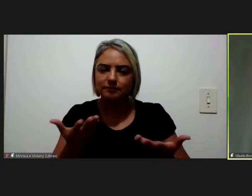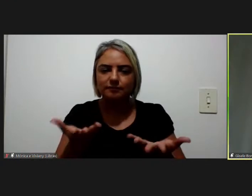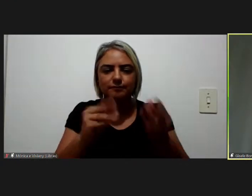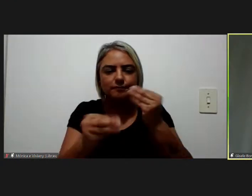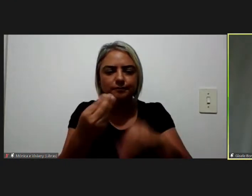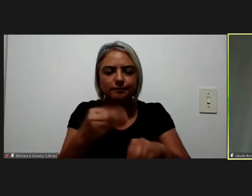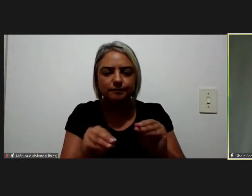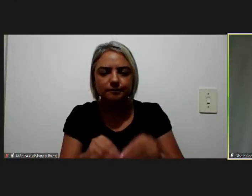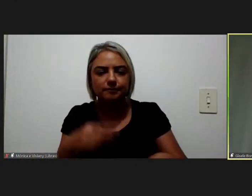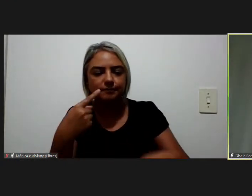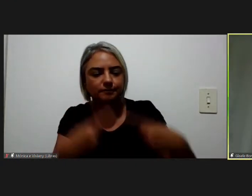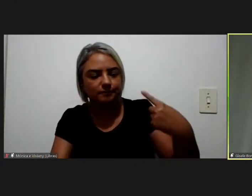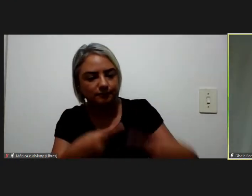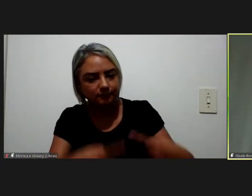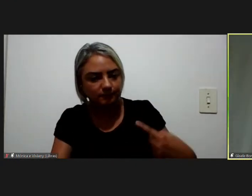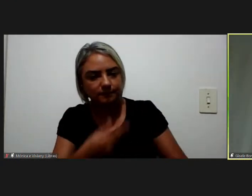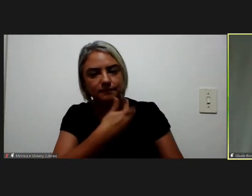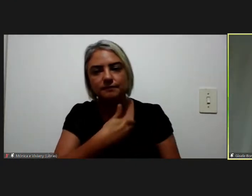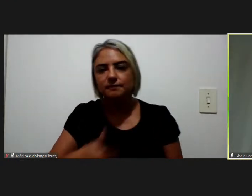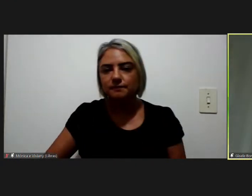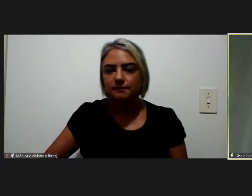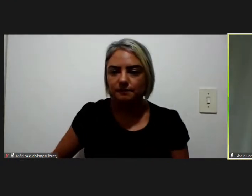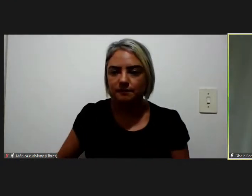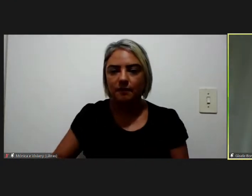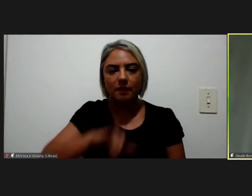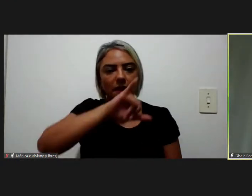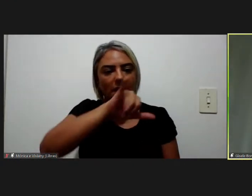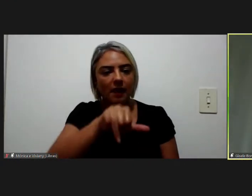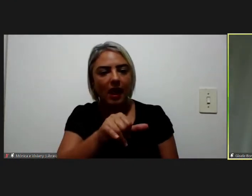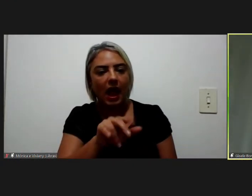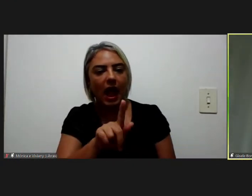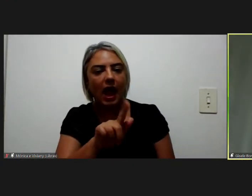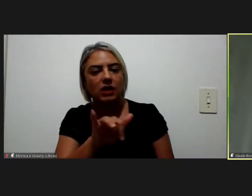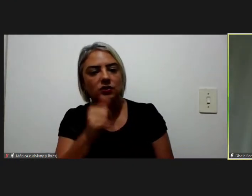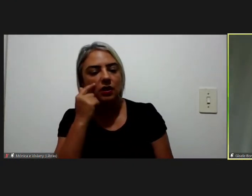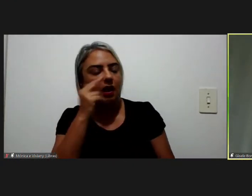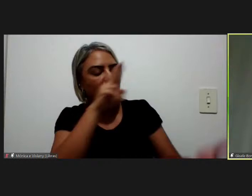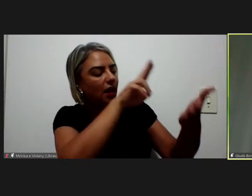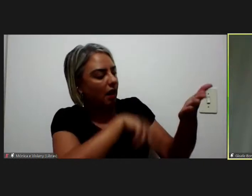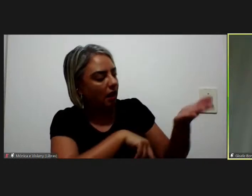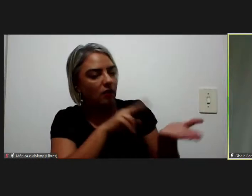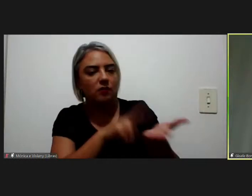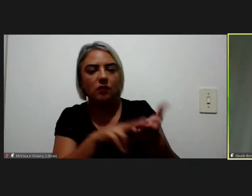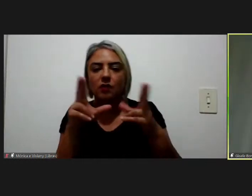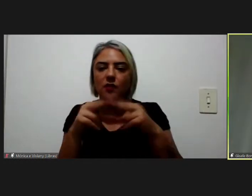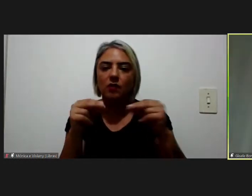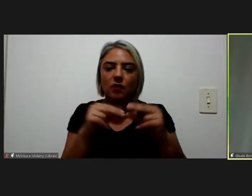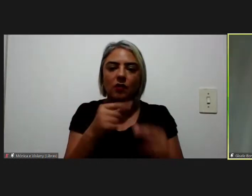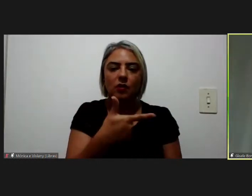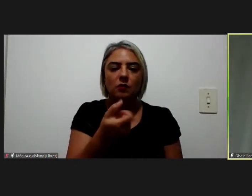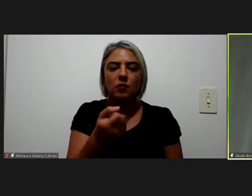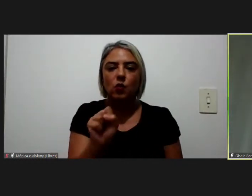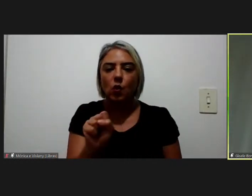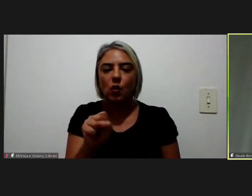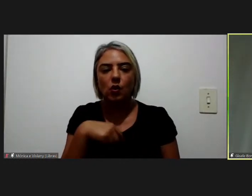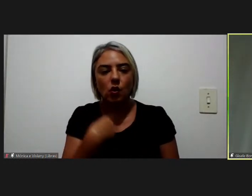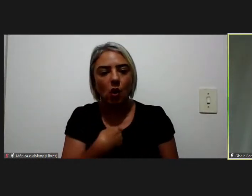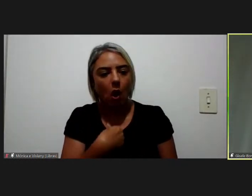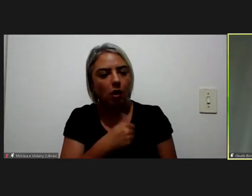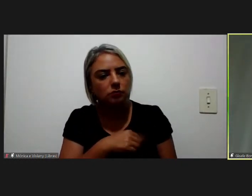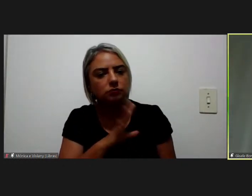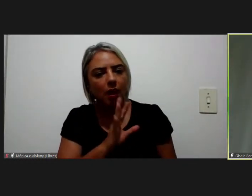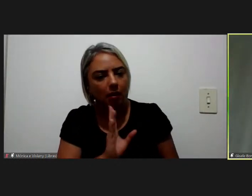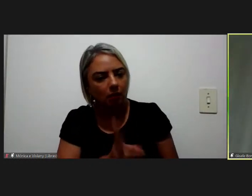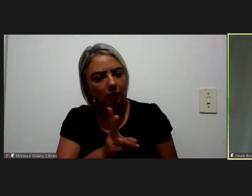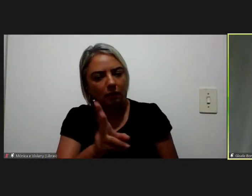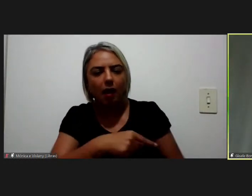big challenge to implement this public policy. Juliana read the